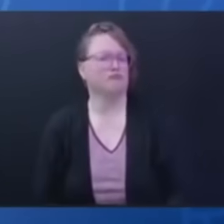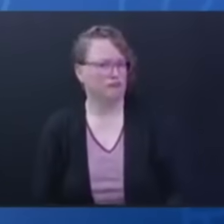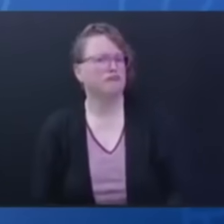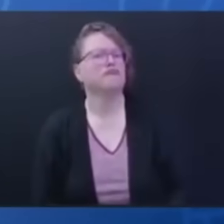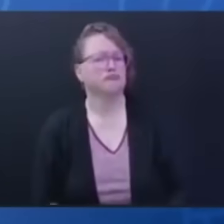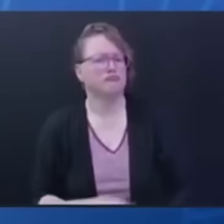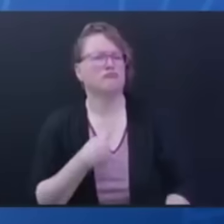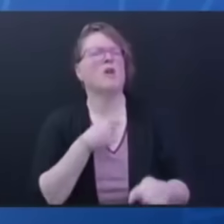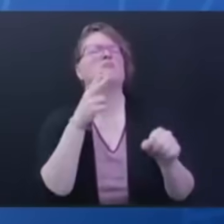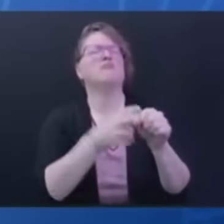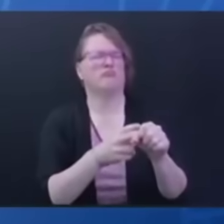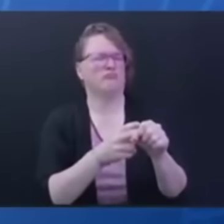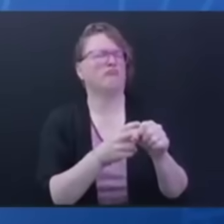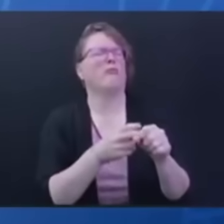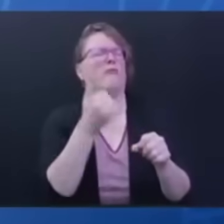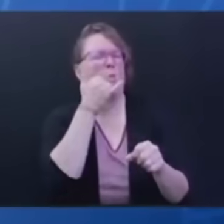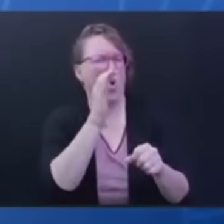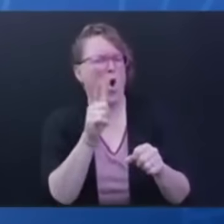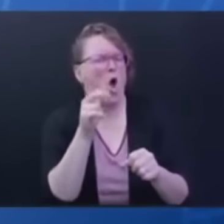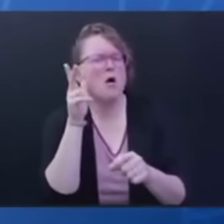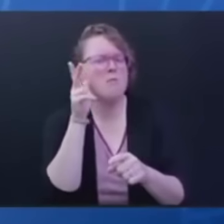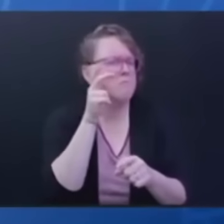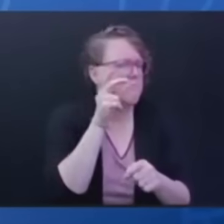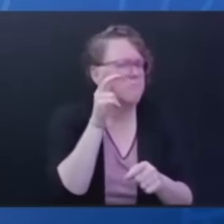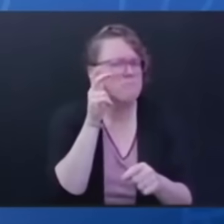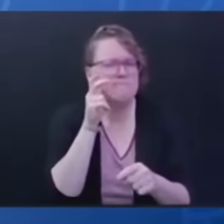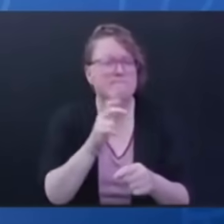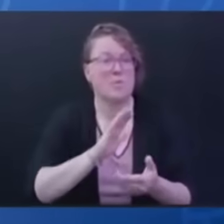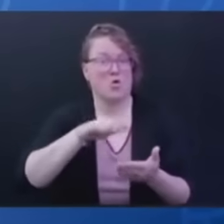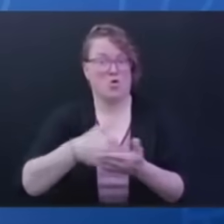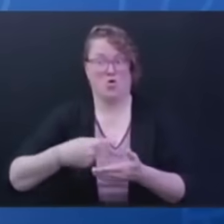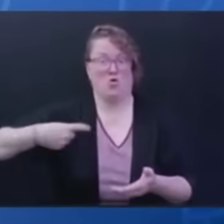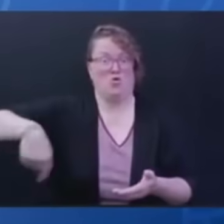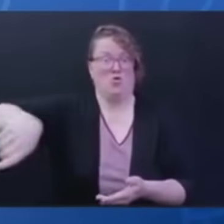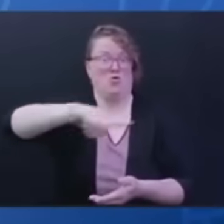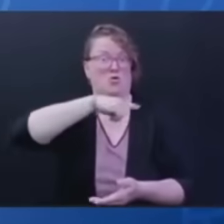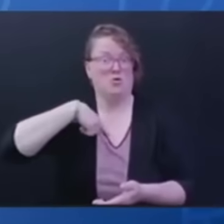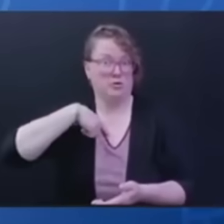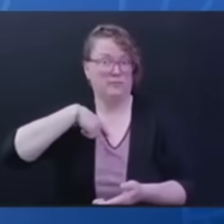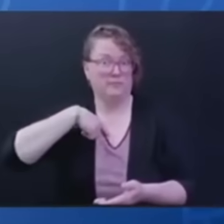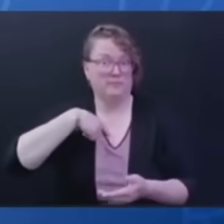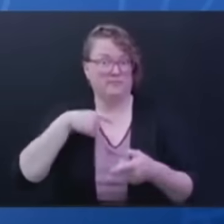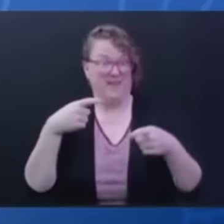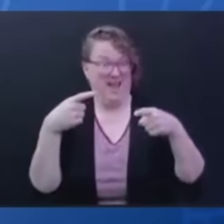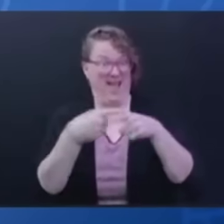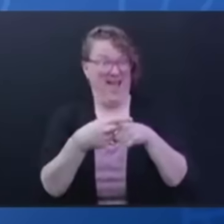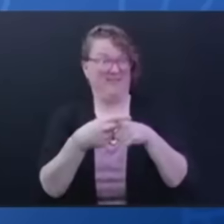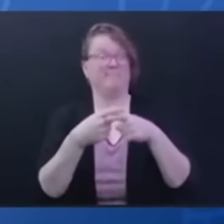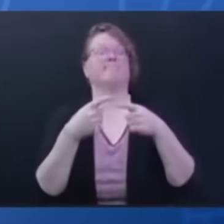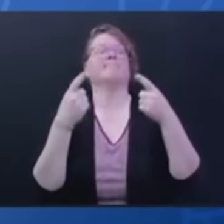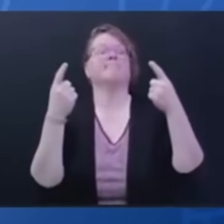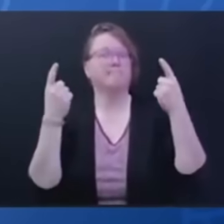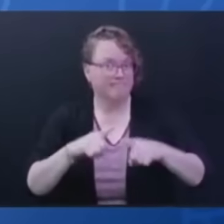process, as all of us were in some fashion or another when this conflict began, it was the